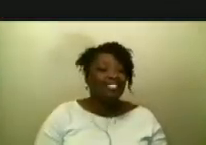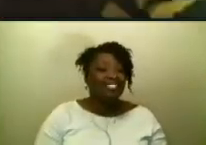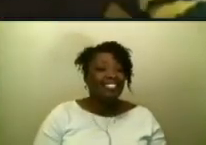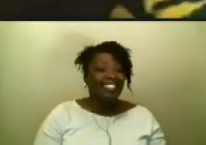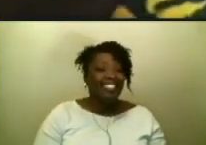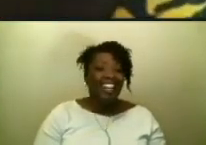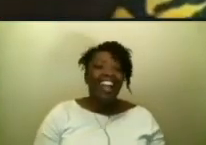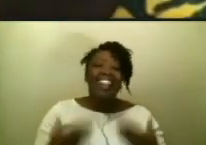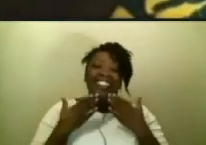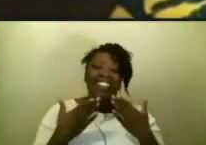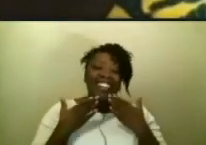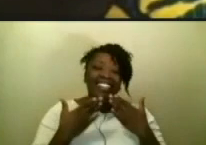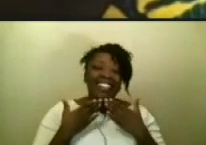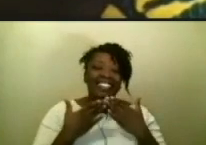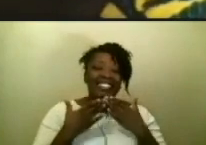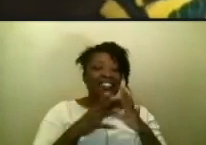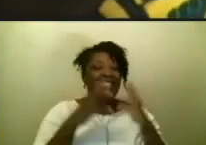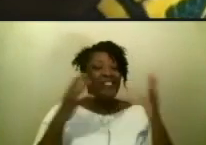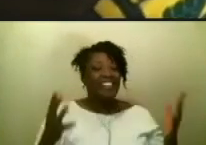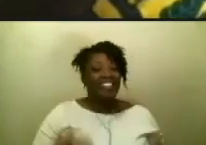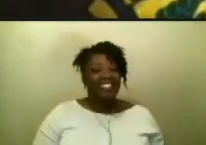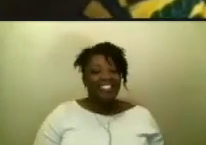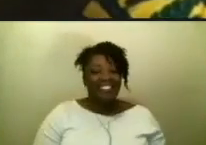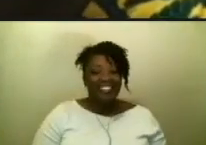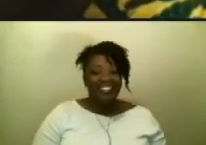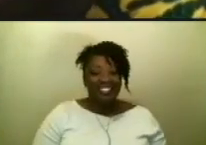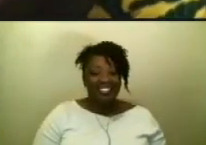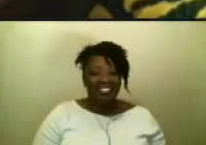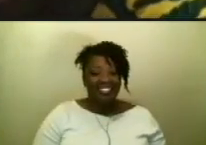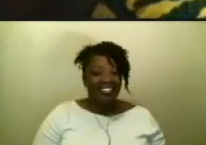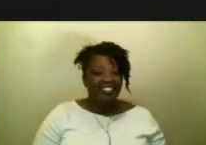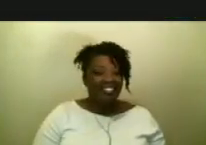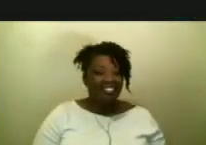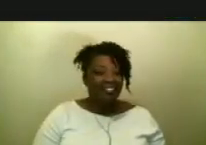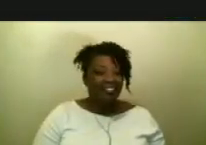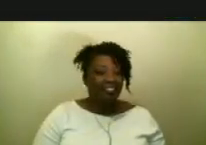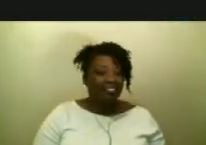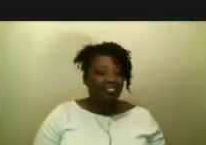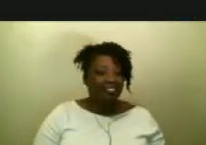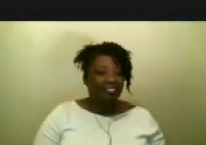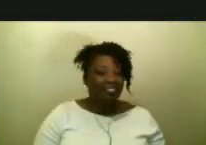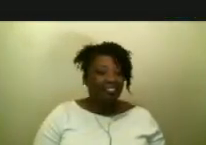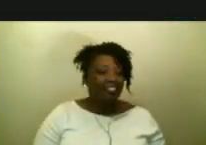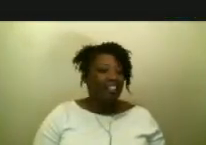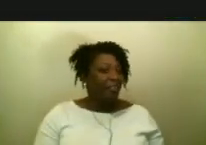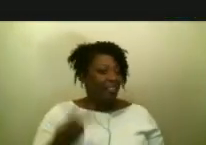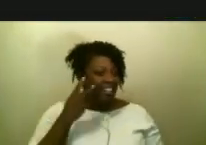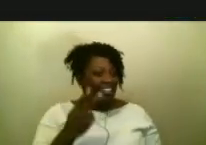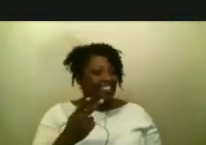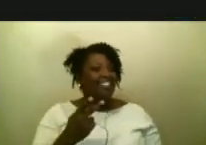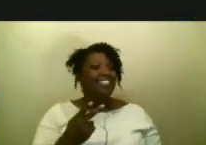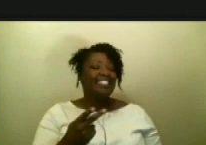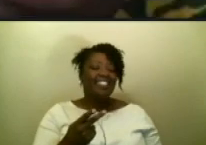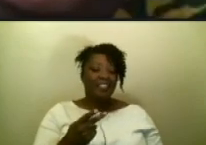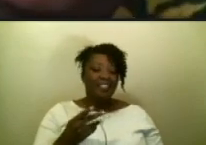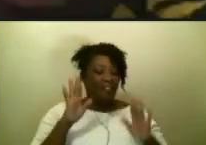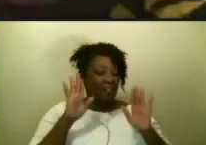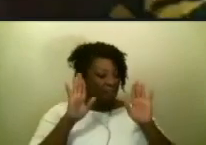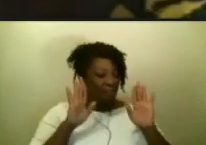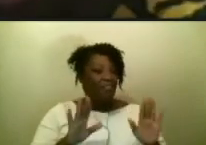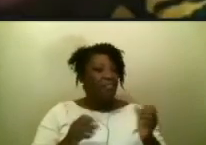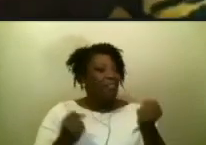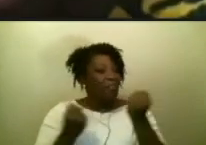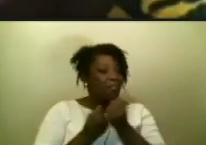Thank you. Thank you very much for all of that. I can see the communities standing next to the communities